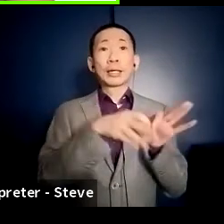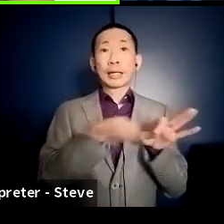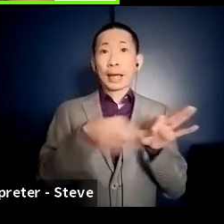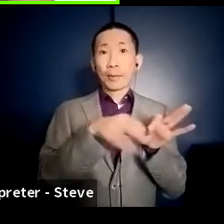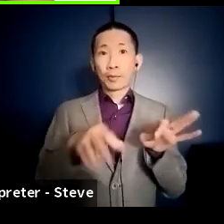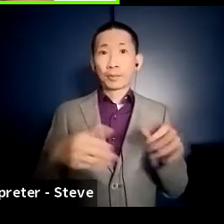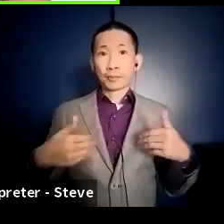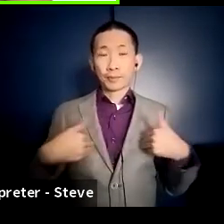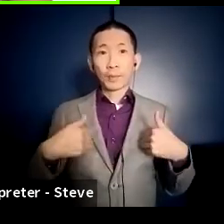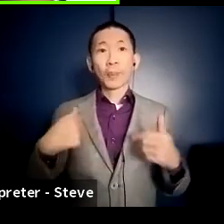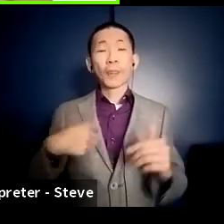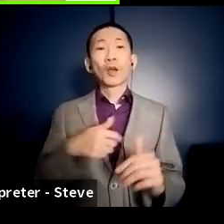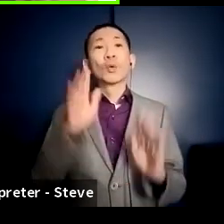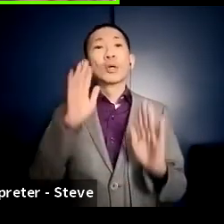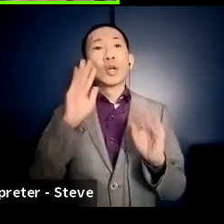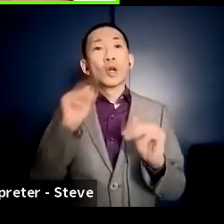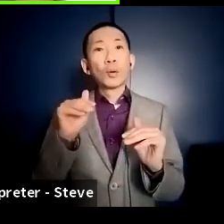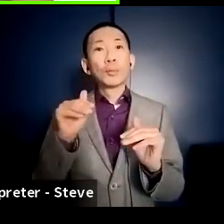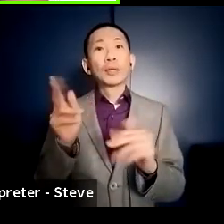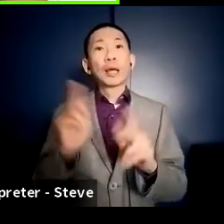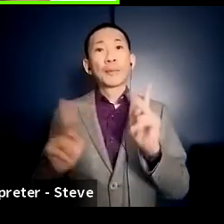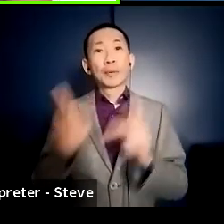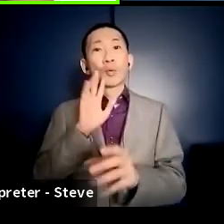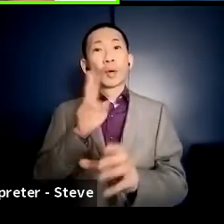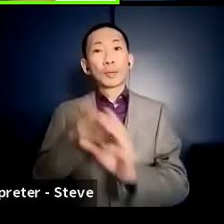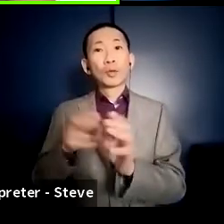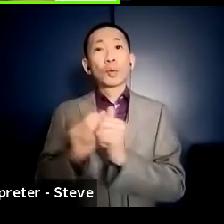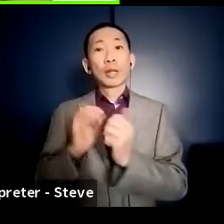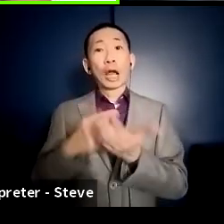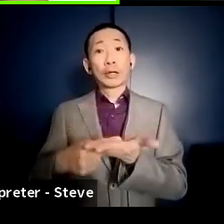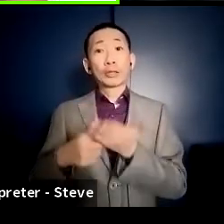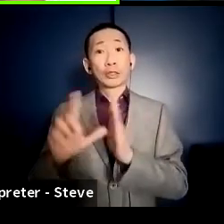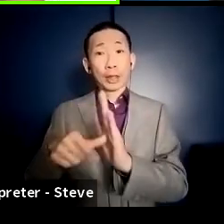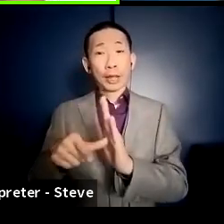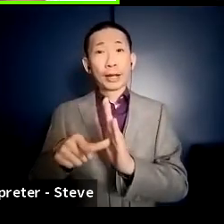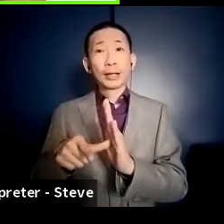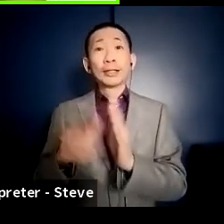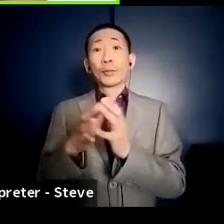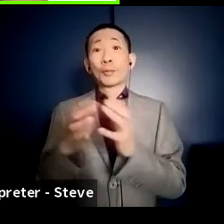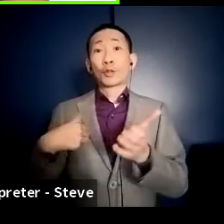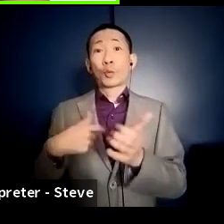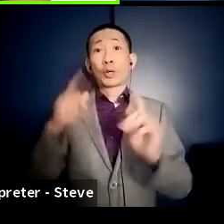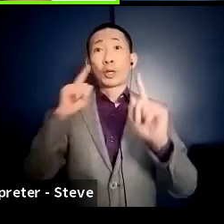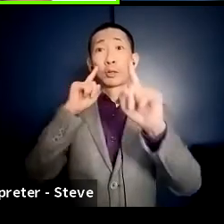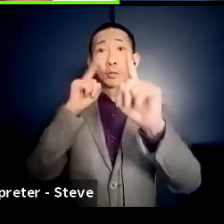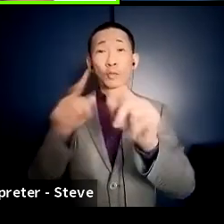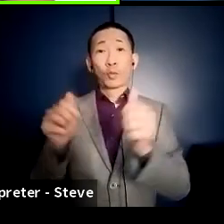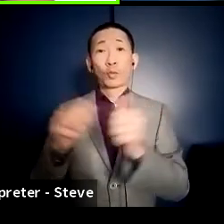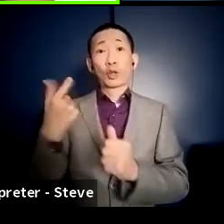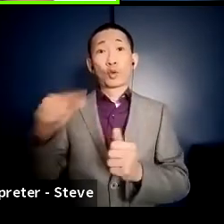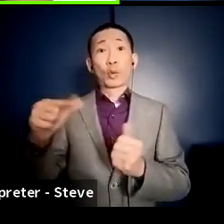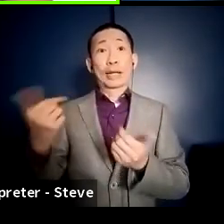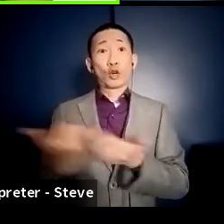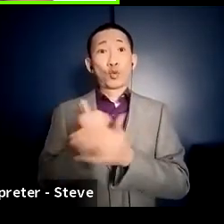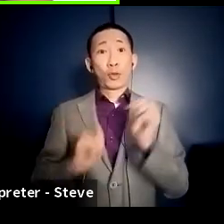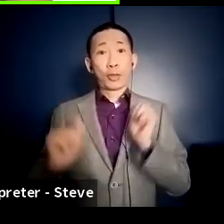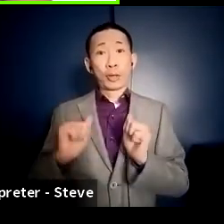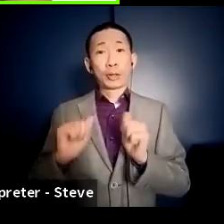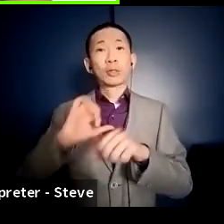hope that folks will participate in our discussion later, because so much of what we hope to do with the Green New Theater is based